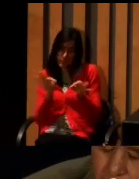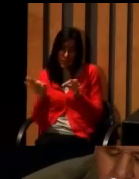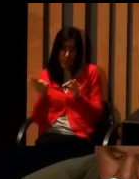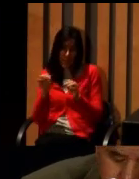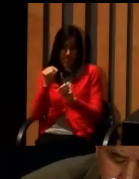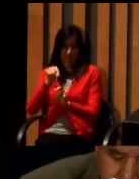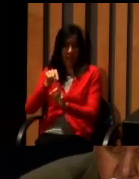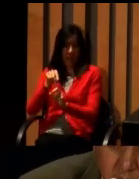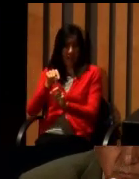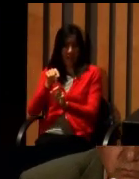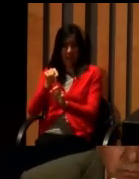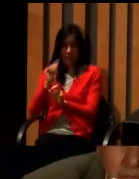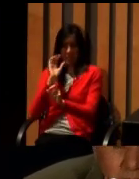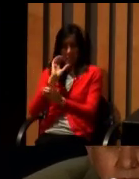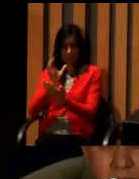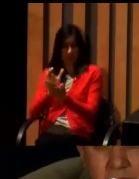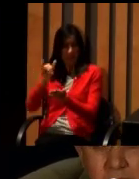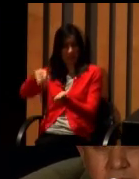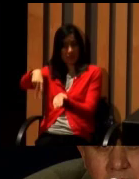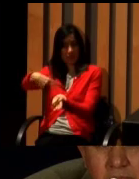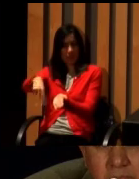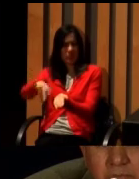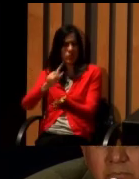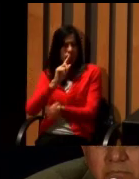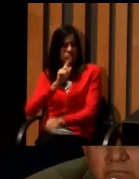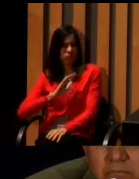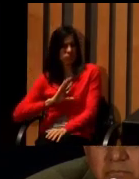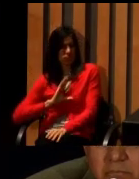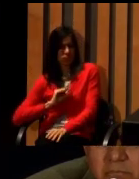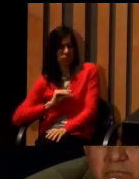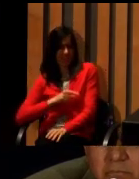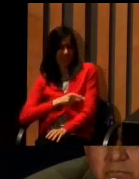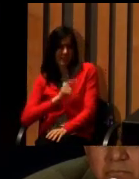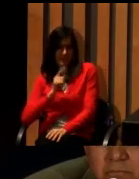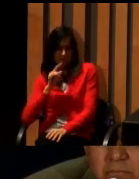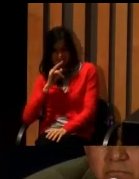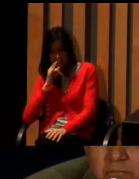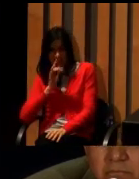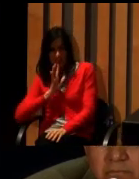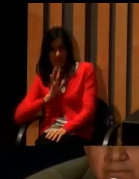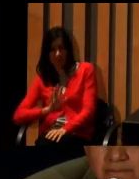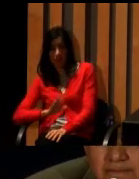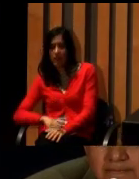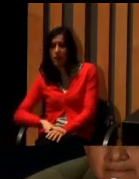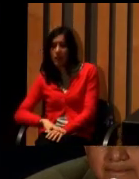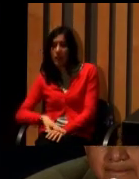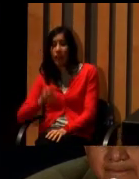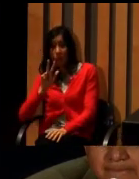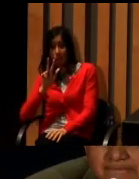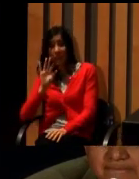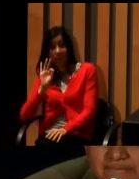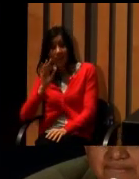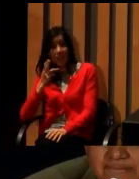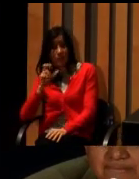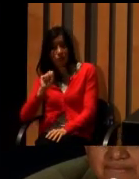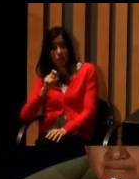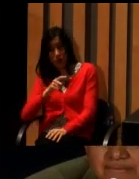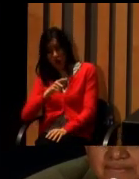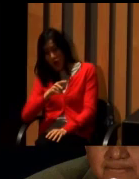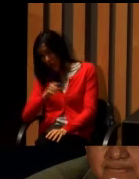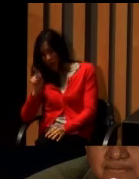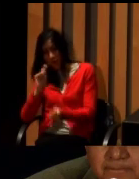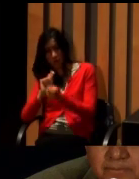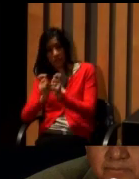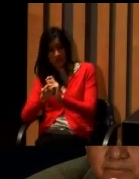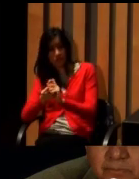kid. And I remember thinking to myself that all 39 of them changed their mascots because